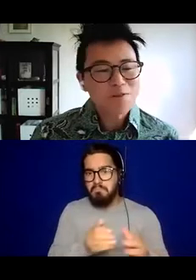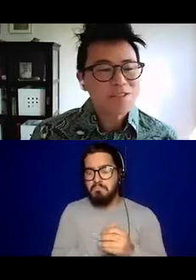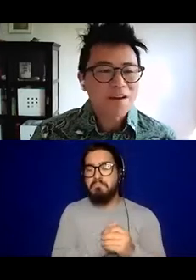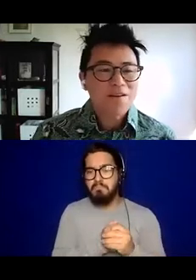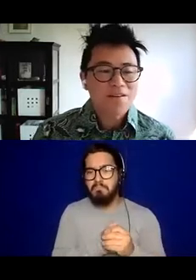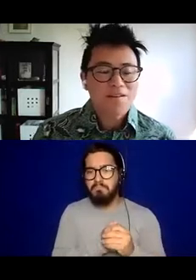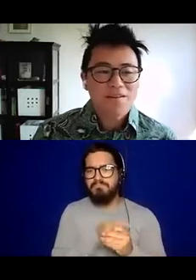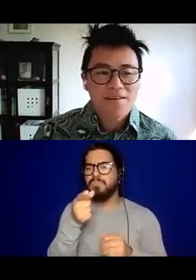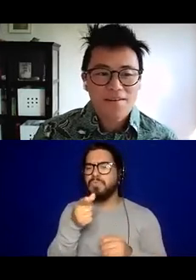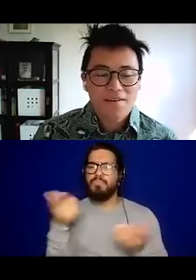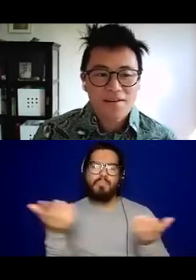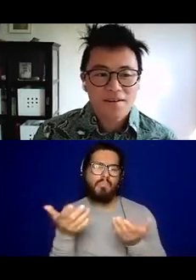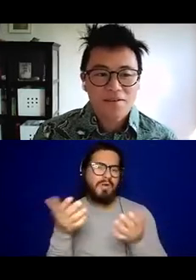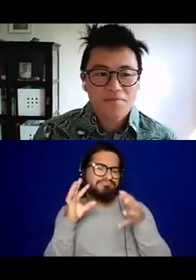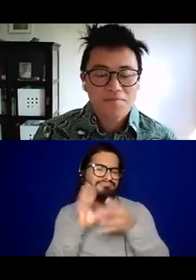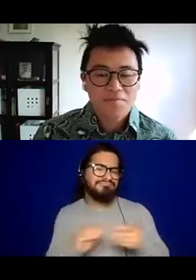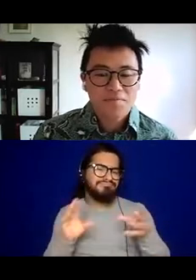What might you share?